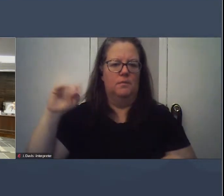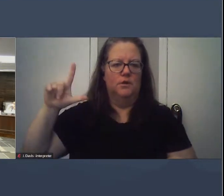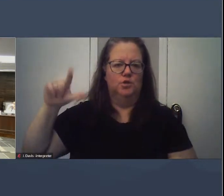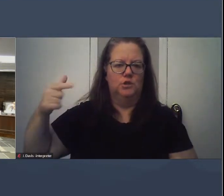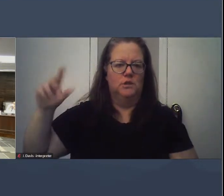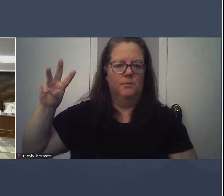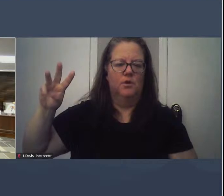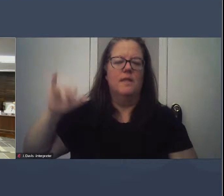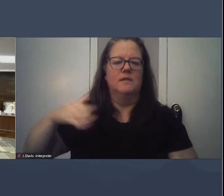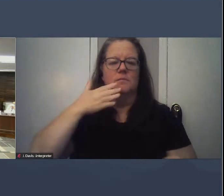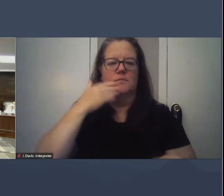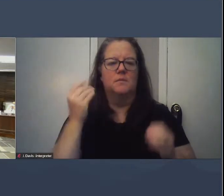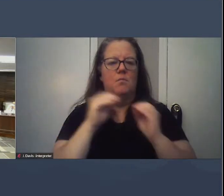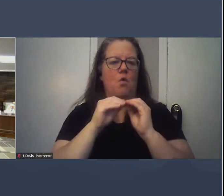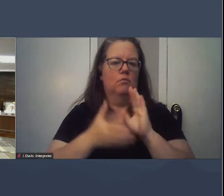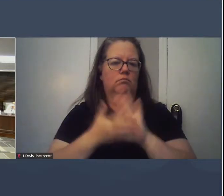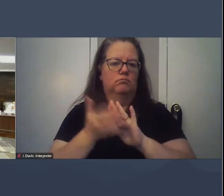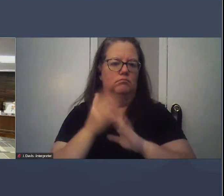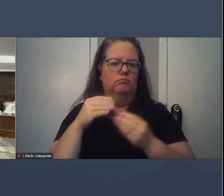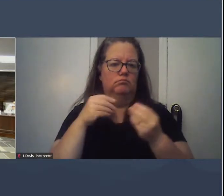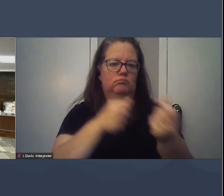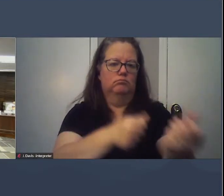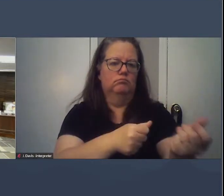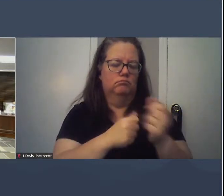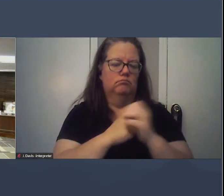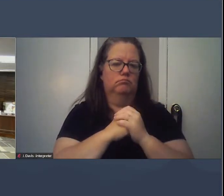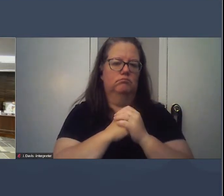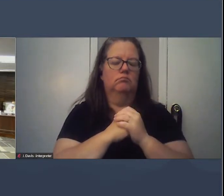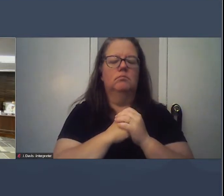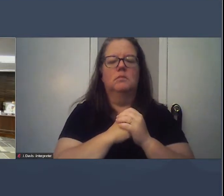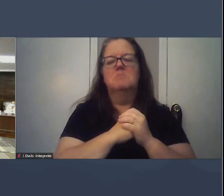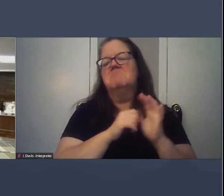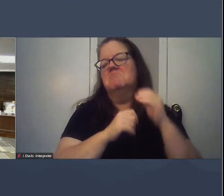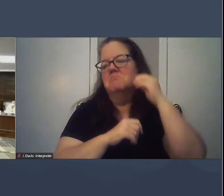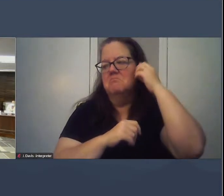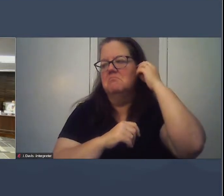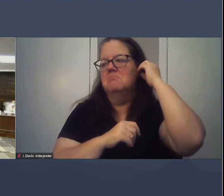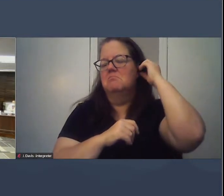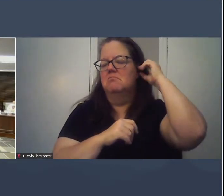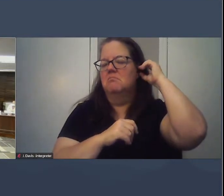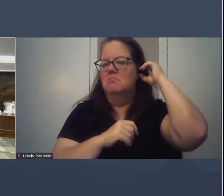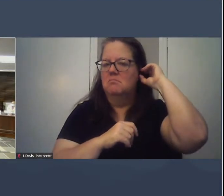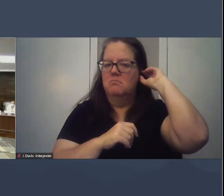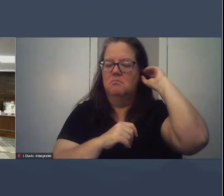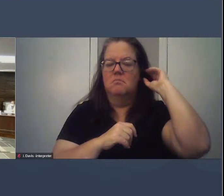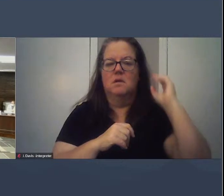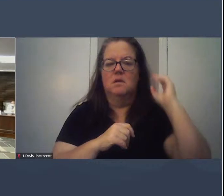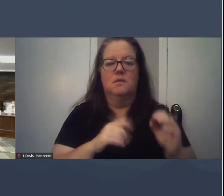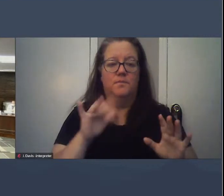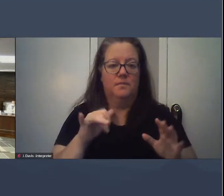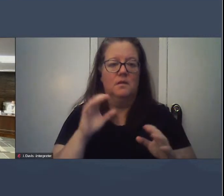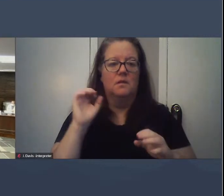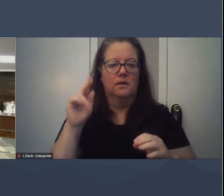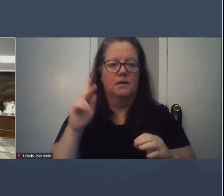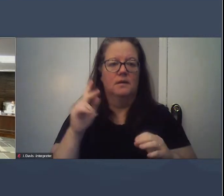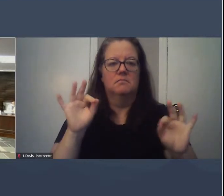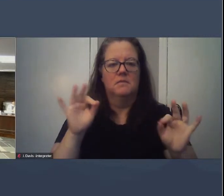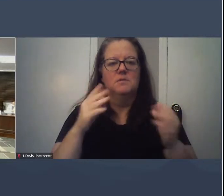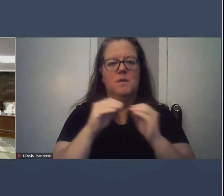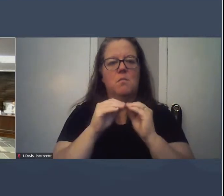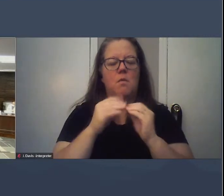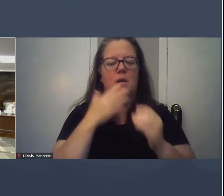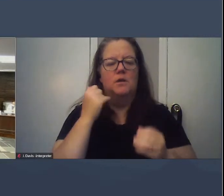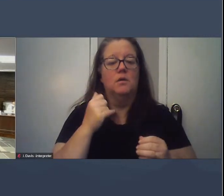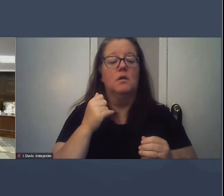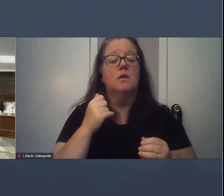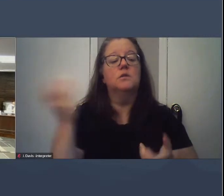that'd be more efficient. I can get really nerdy on that, get into the details. Yeah, I know. I think it's go all important into to see. So why don't we do this? Why don't we